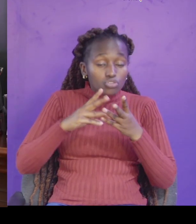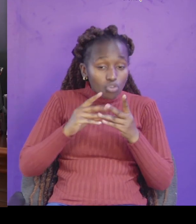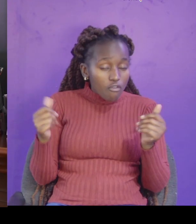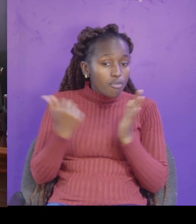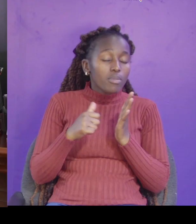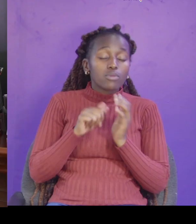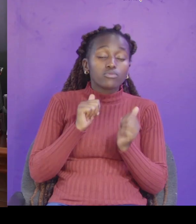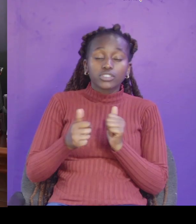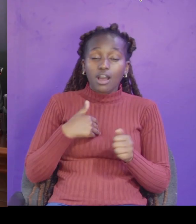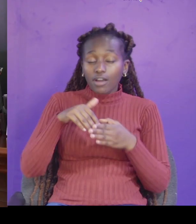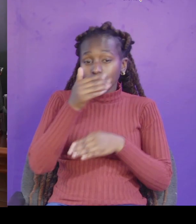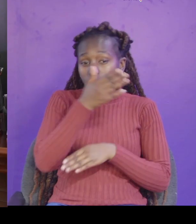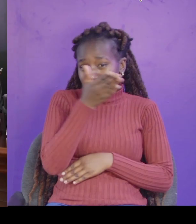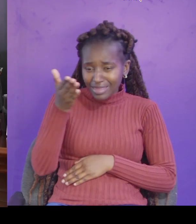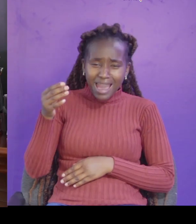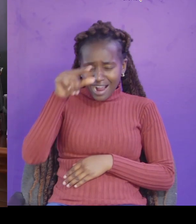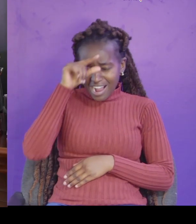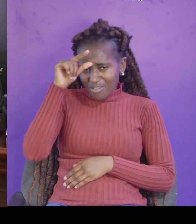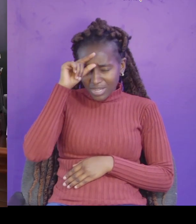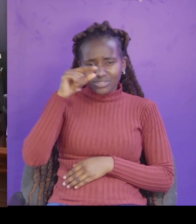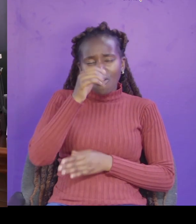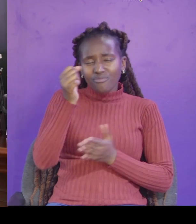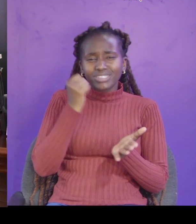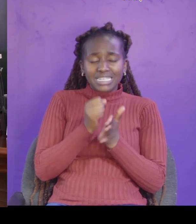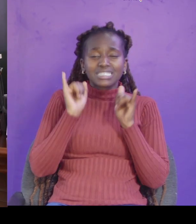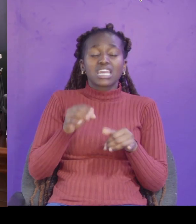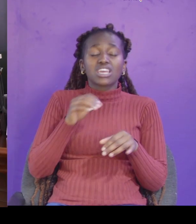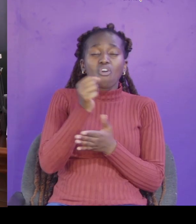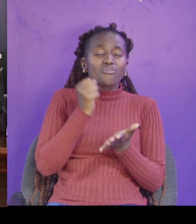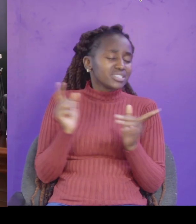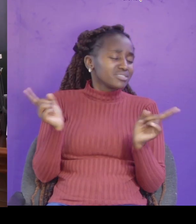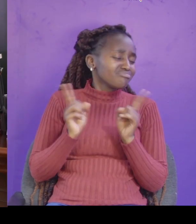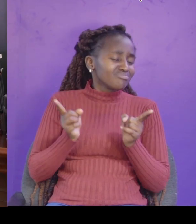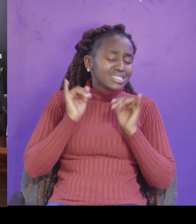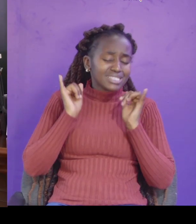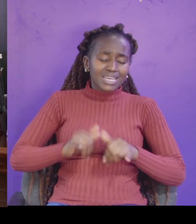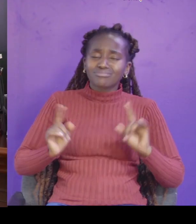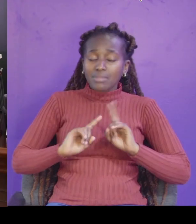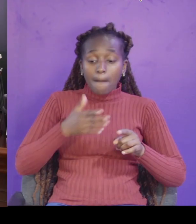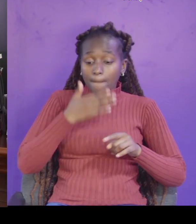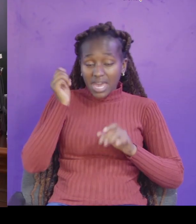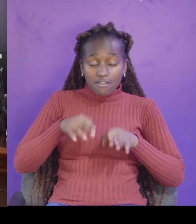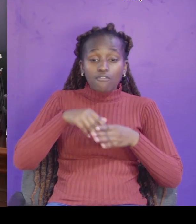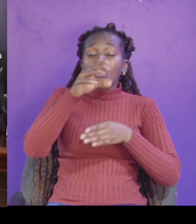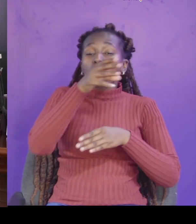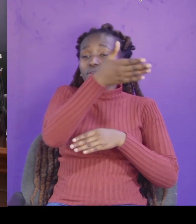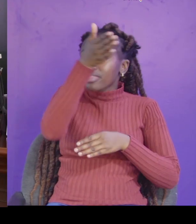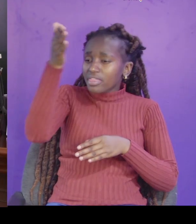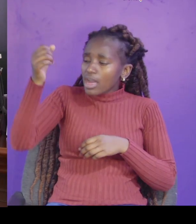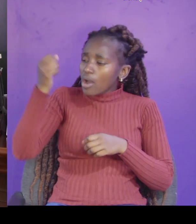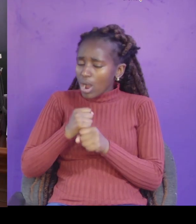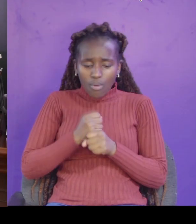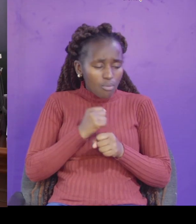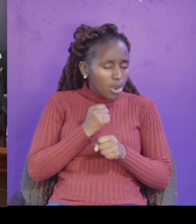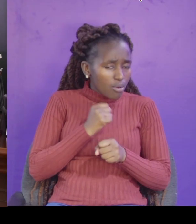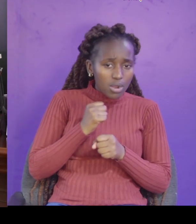offices. You should be in the field where the problem is. My work is not in office. Here I just come do a bit of paperwork,